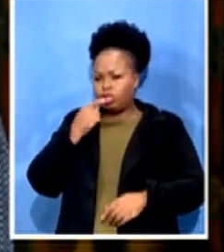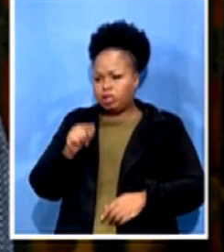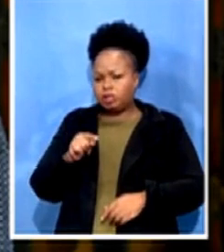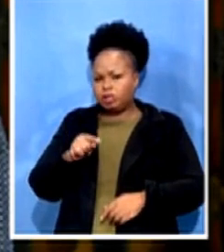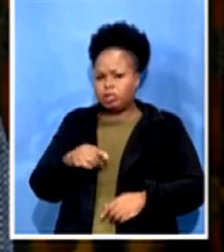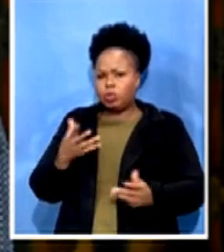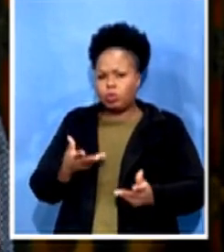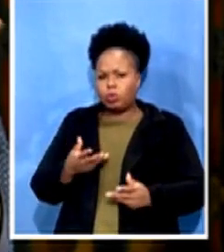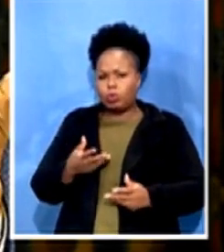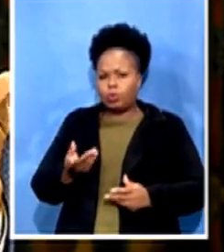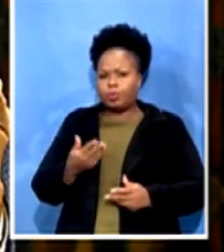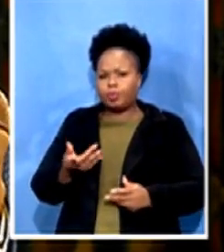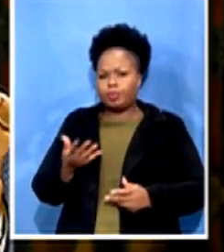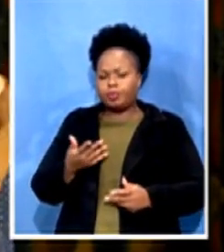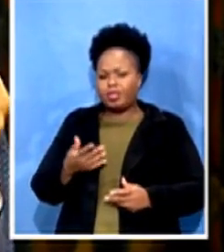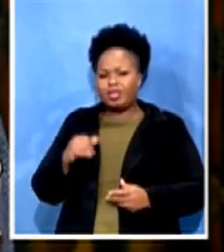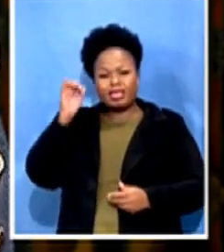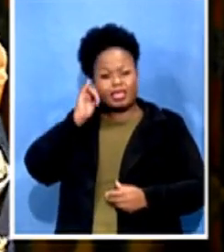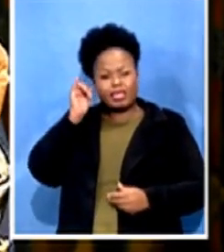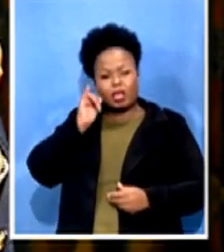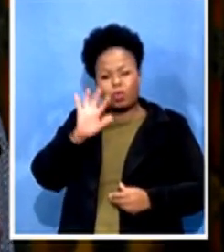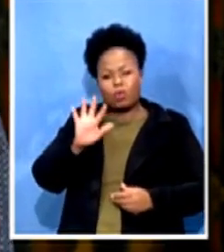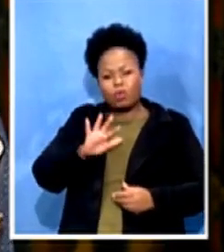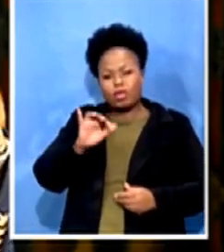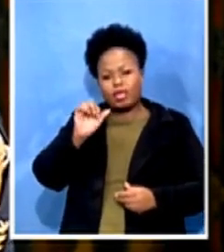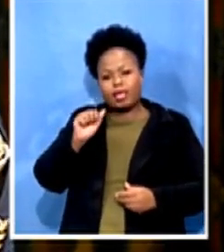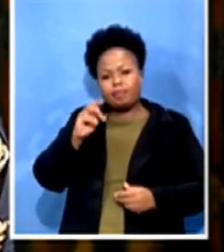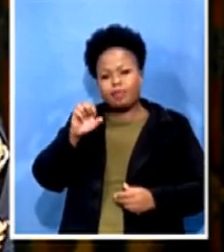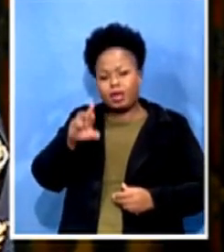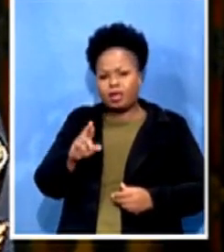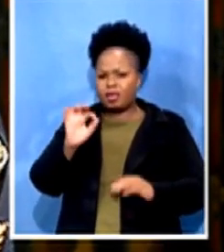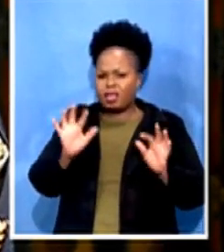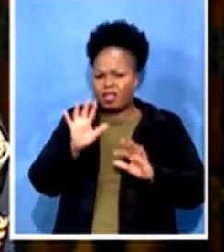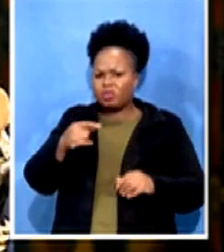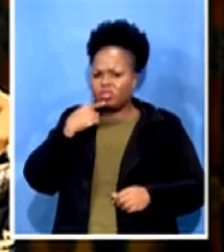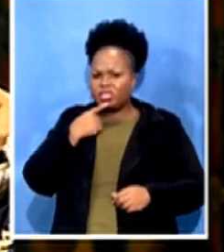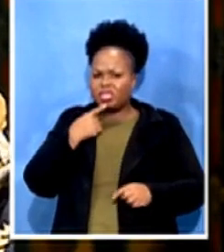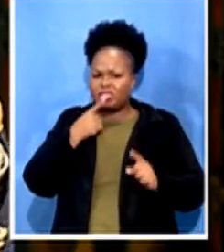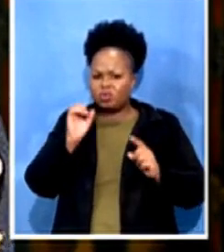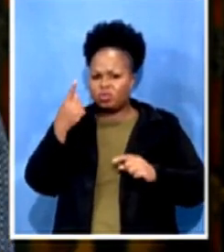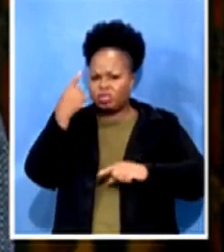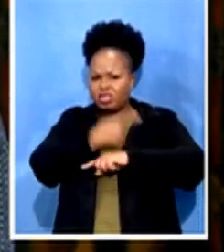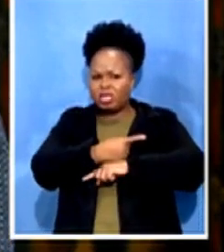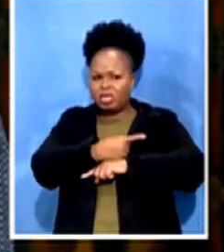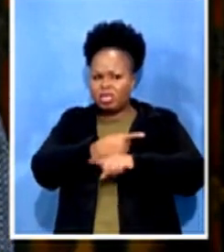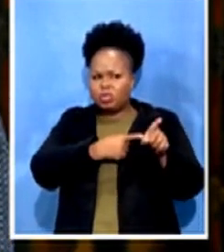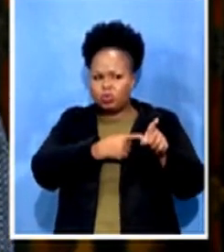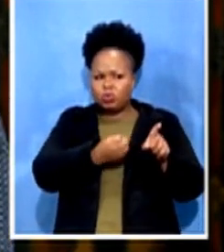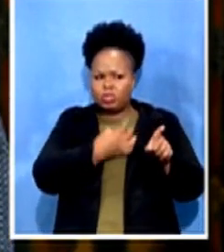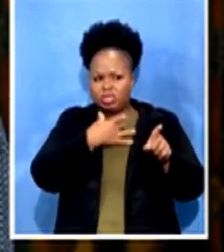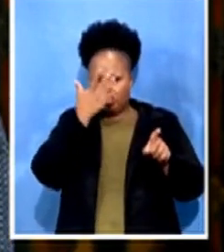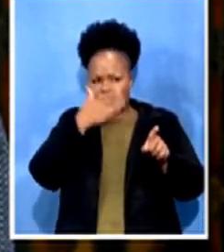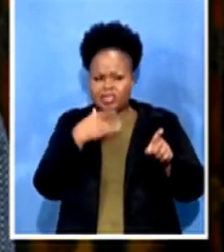amber color, and when you look at it, it says on such and such a day you are exposed. Now then it says next steps, what